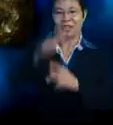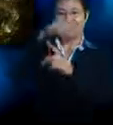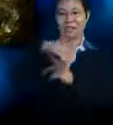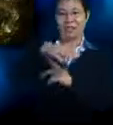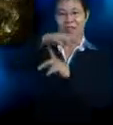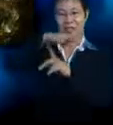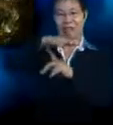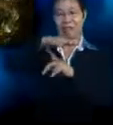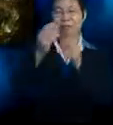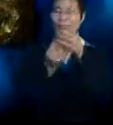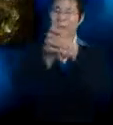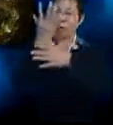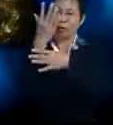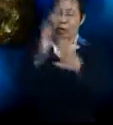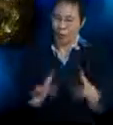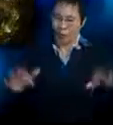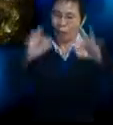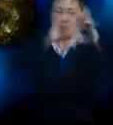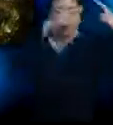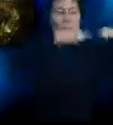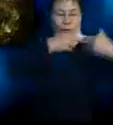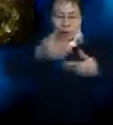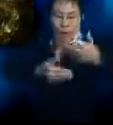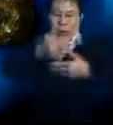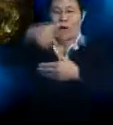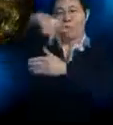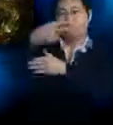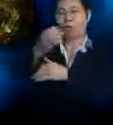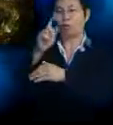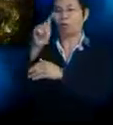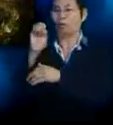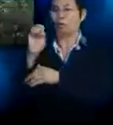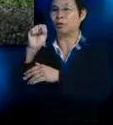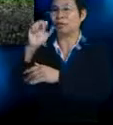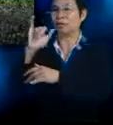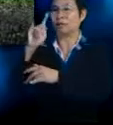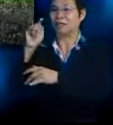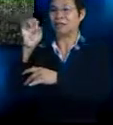Leaves from plants play an important role in the process of photosynthesis.